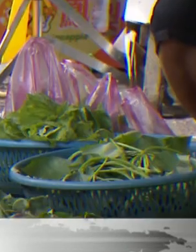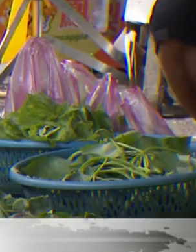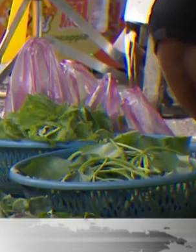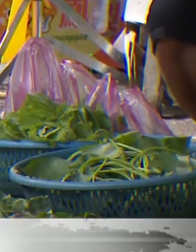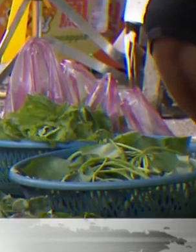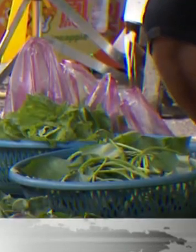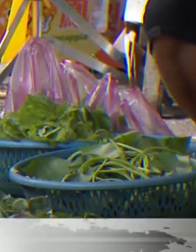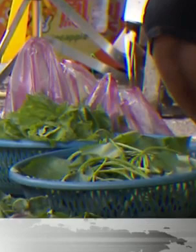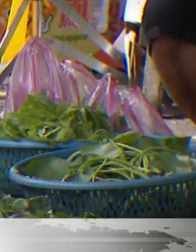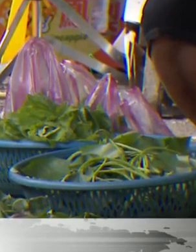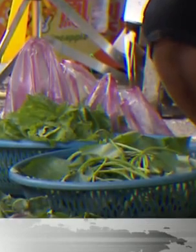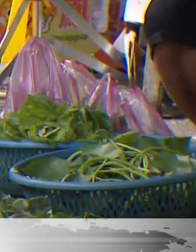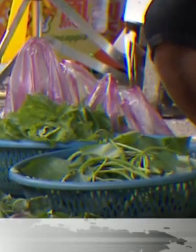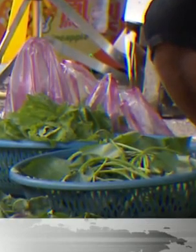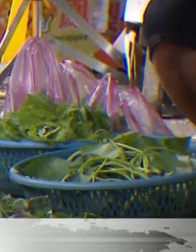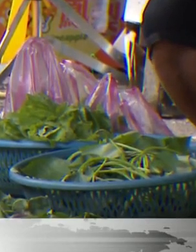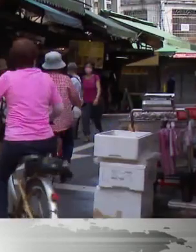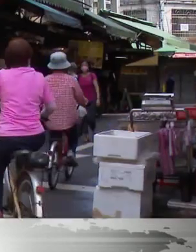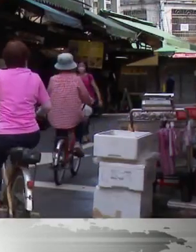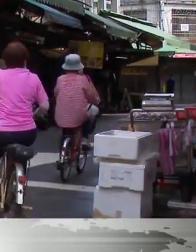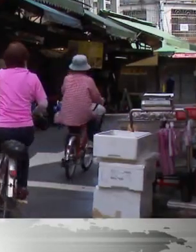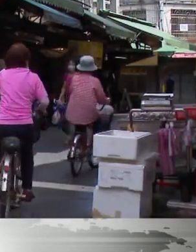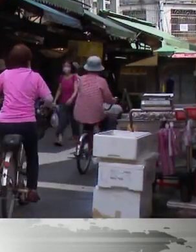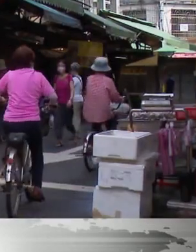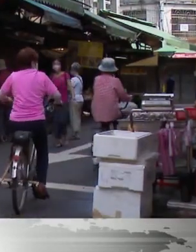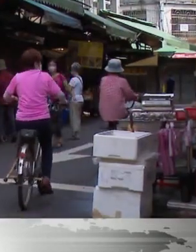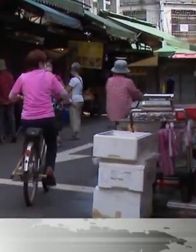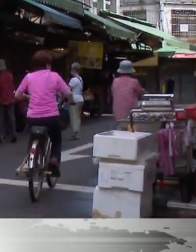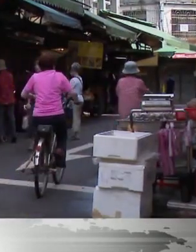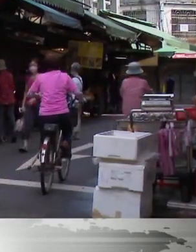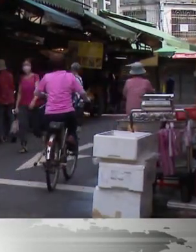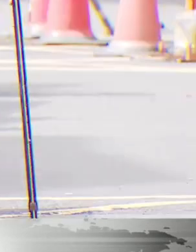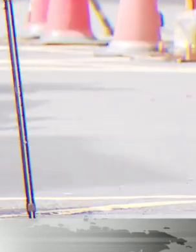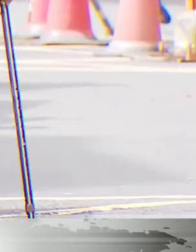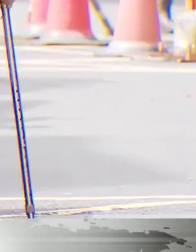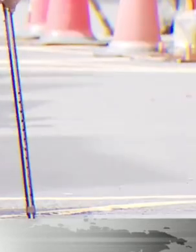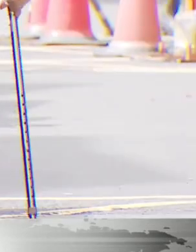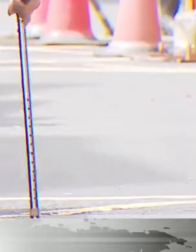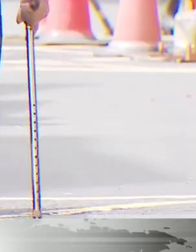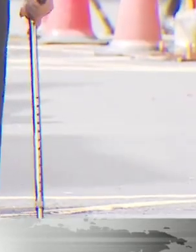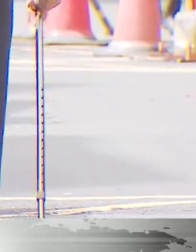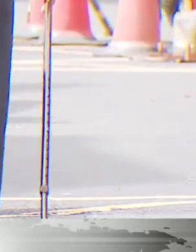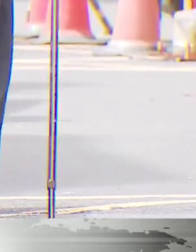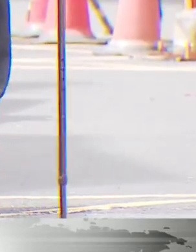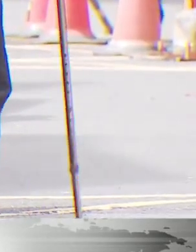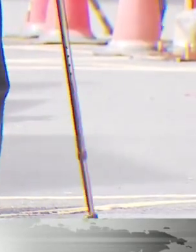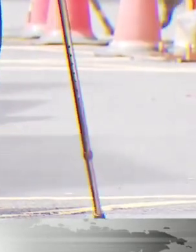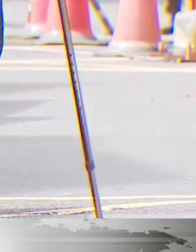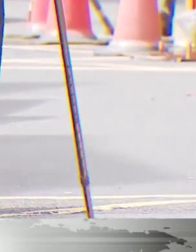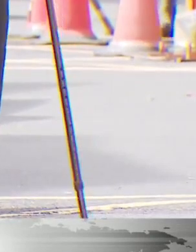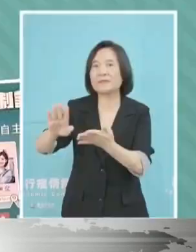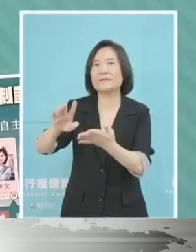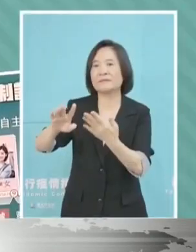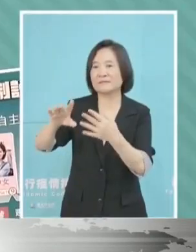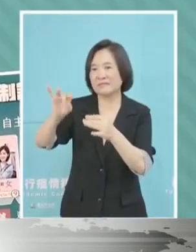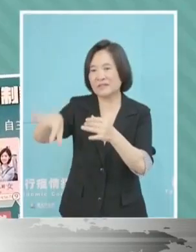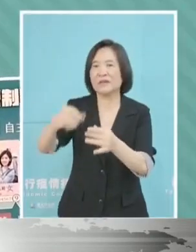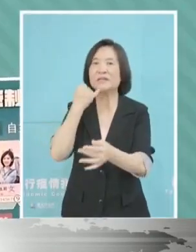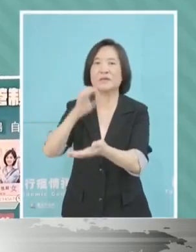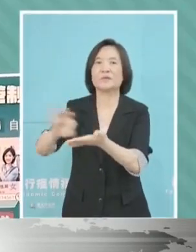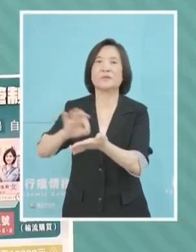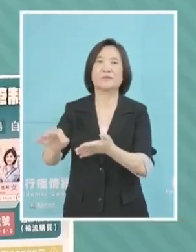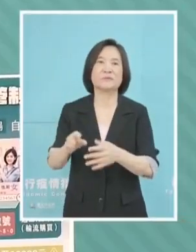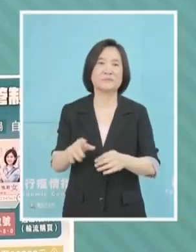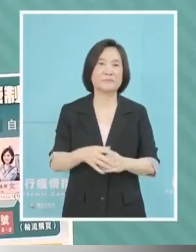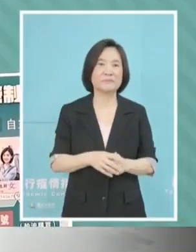widespread contagion. On Sunday, Taipei Mayor Ko Wen-je announced a measure adopted 1 week earlier in Keelung and Kaohsiung.